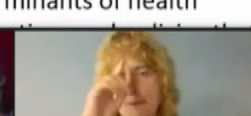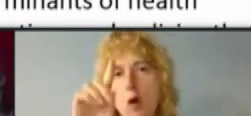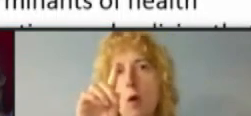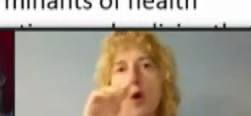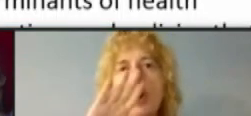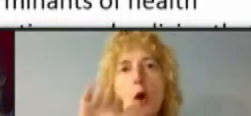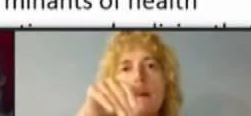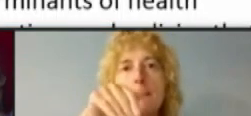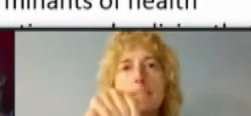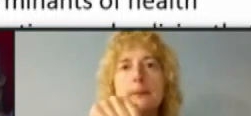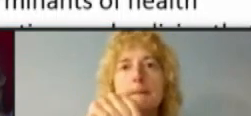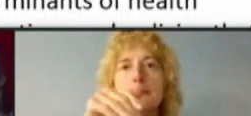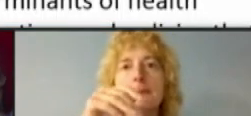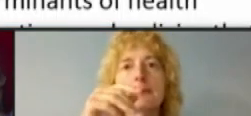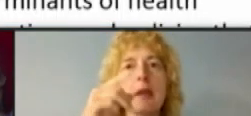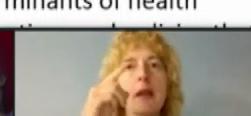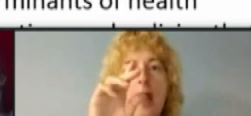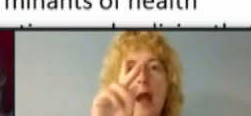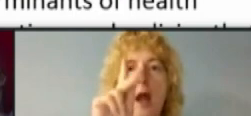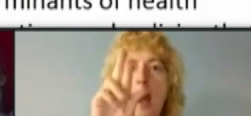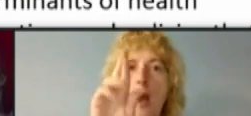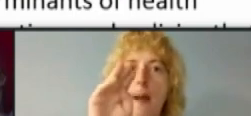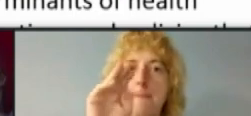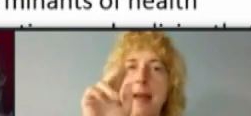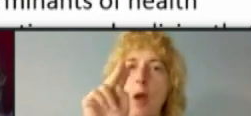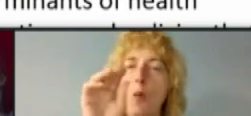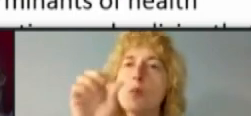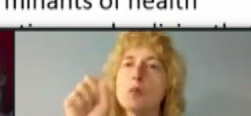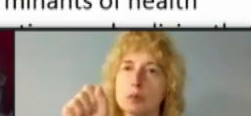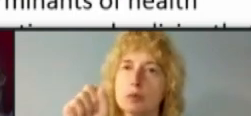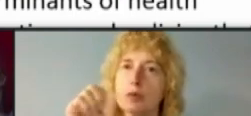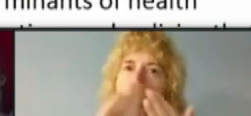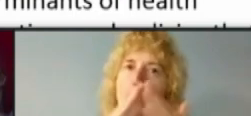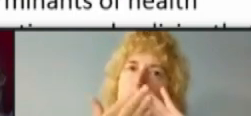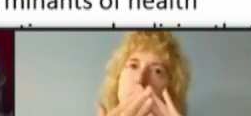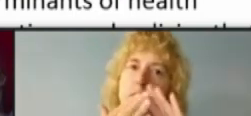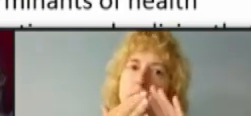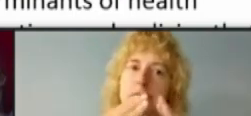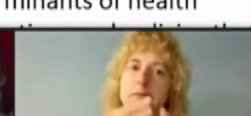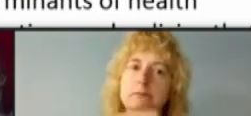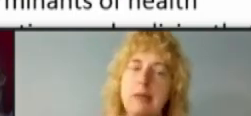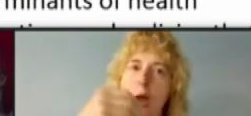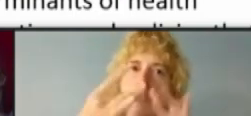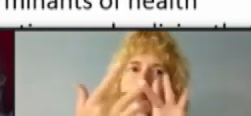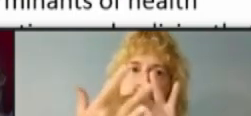at Karmanos and a professor in oncology at Wayne State.